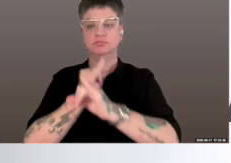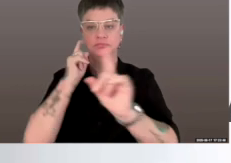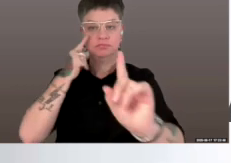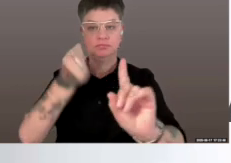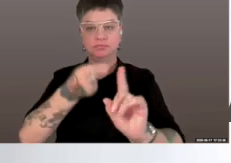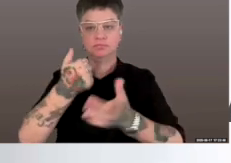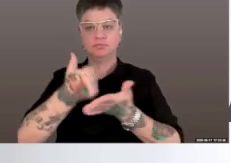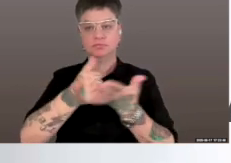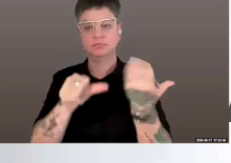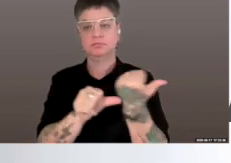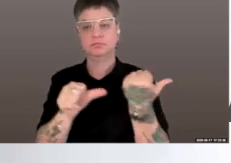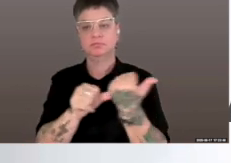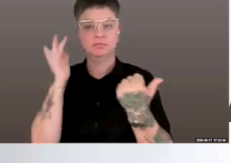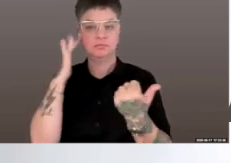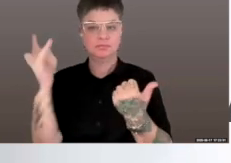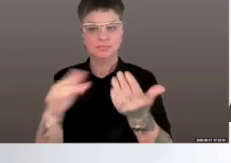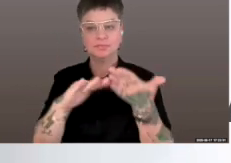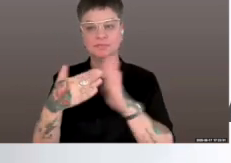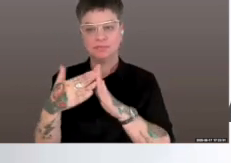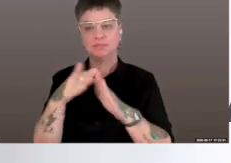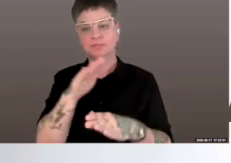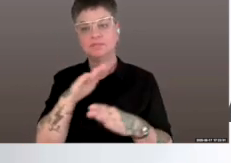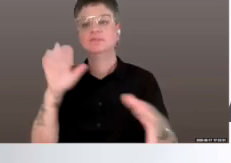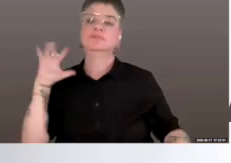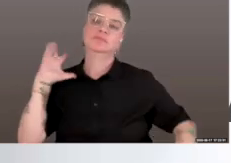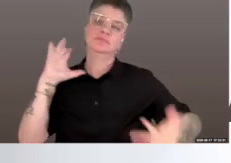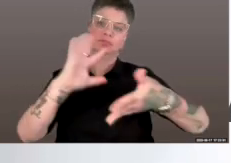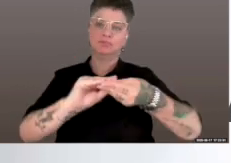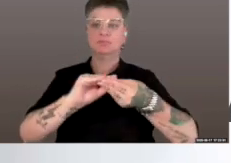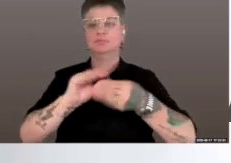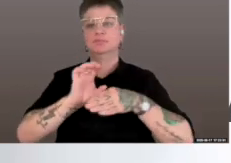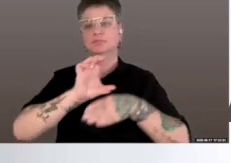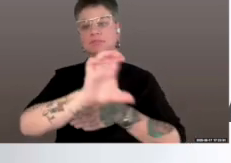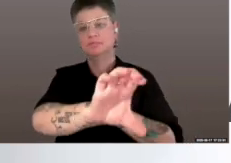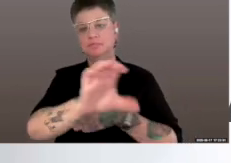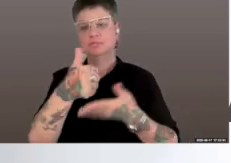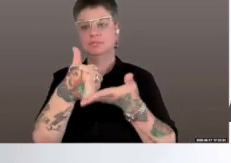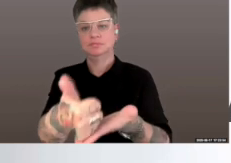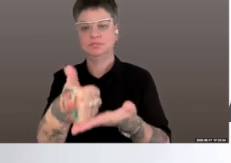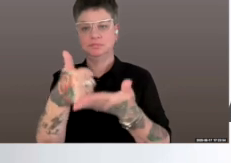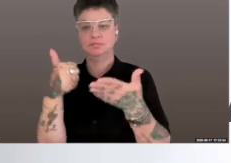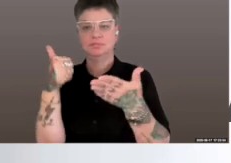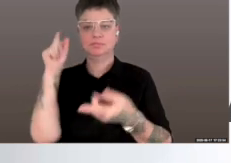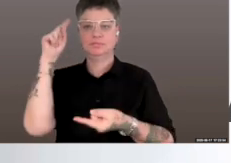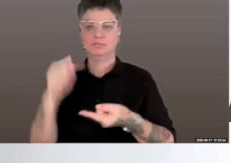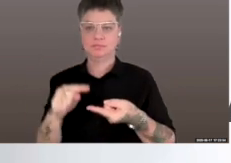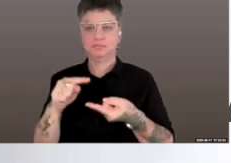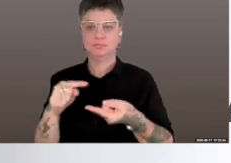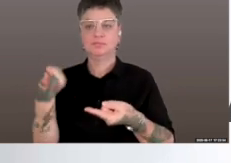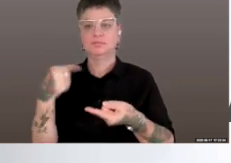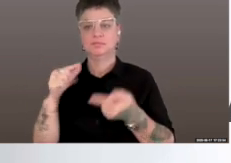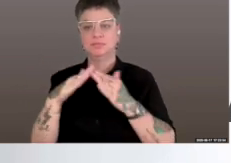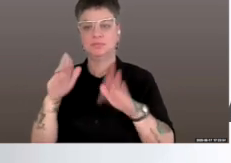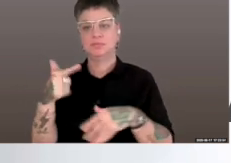which include a needs-based model, application prioritization, technical assistance, and more. The projects in